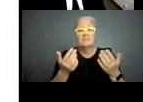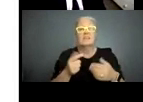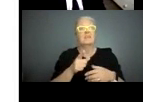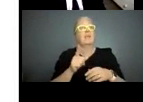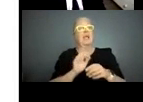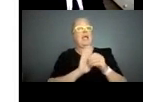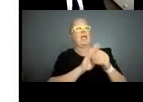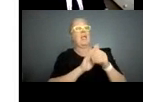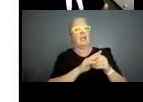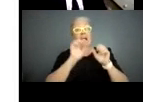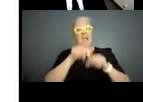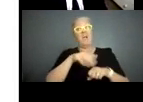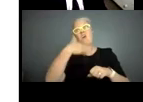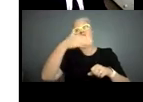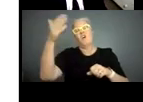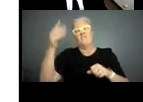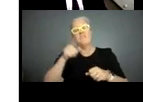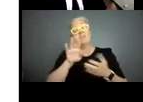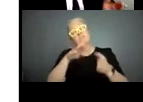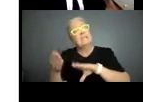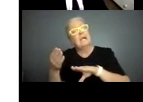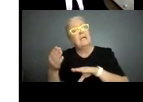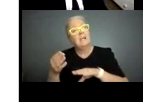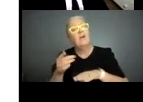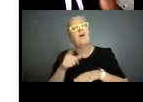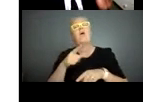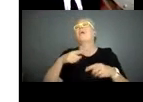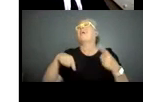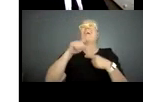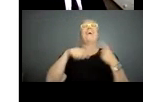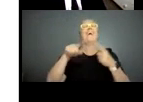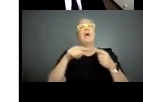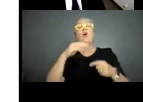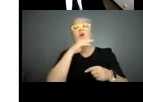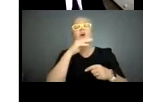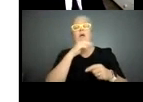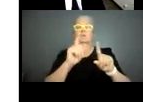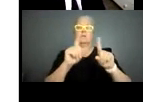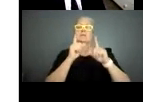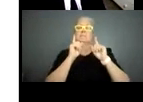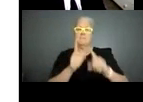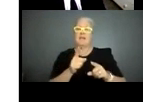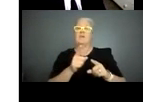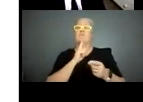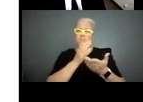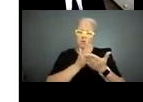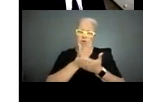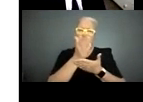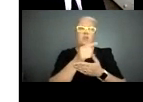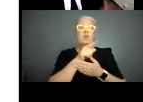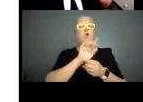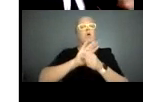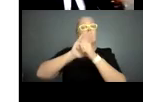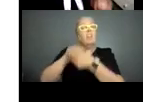tell children about this and not pussyfoot around it and lie. We need to be honest with children about where prejudice and